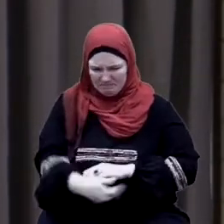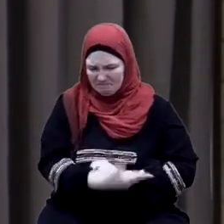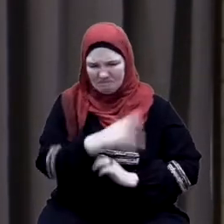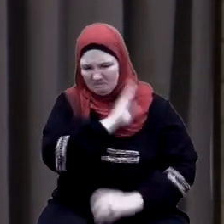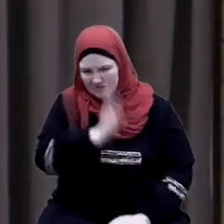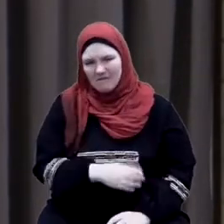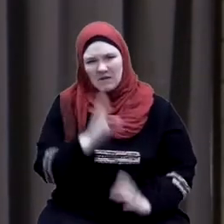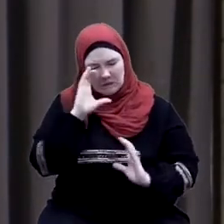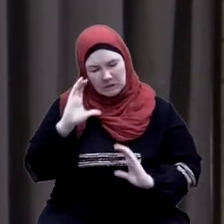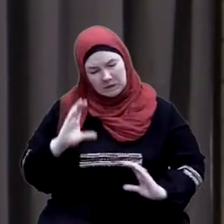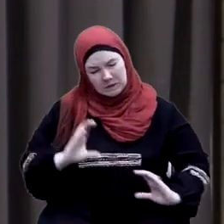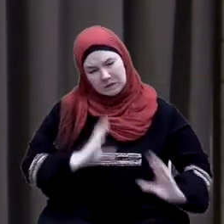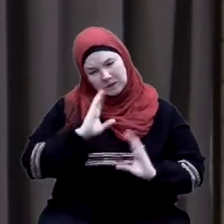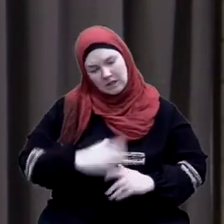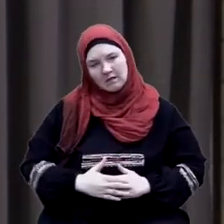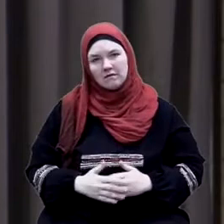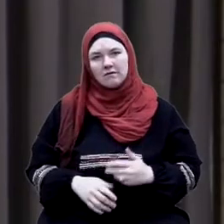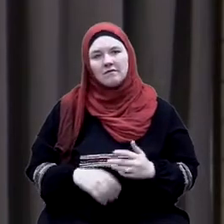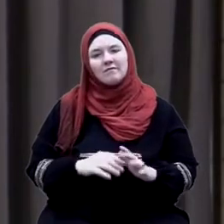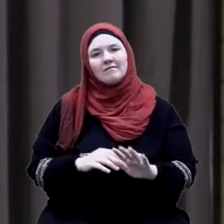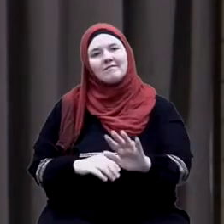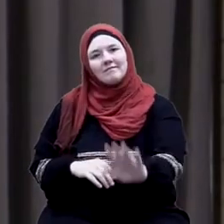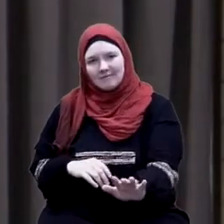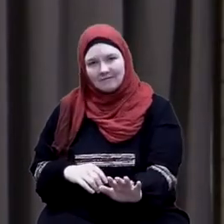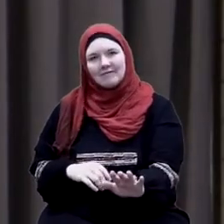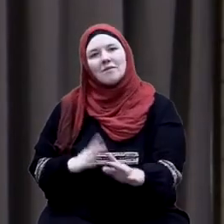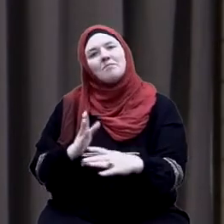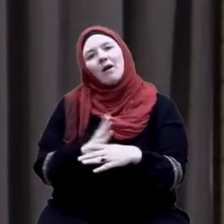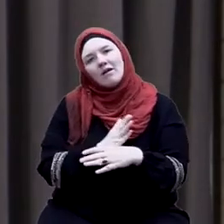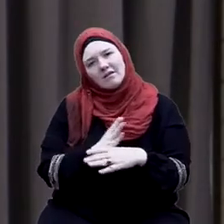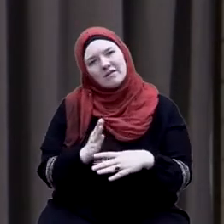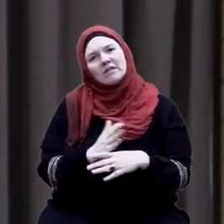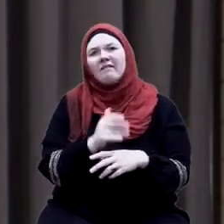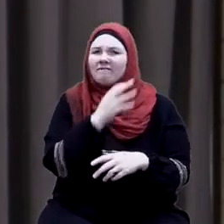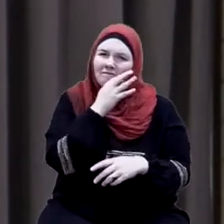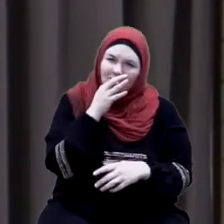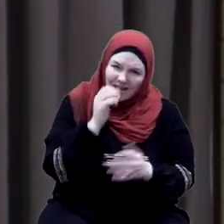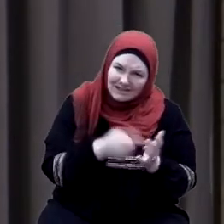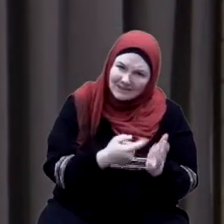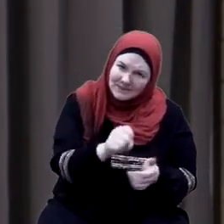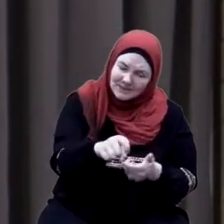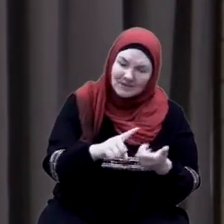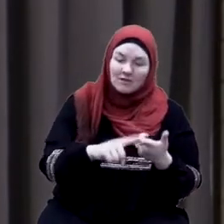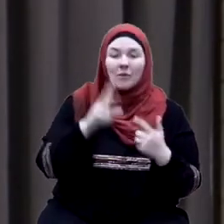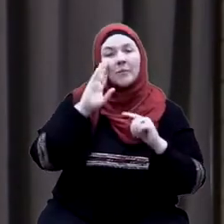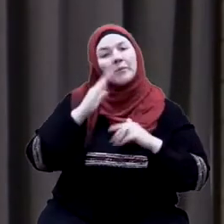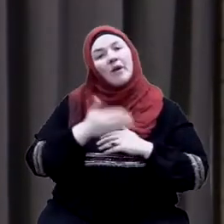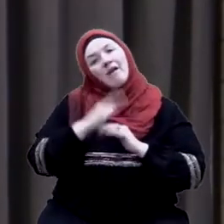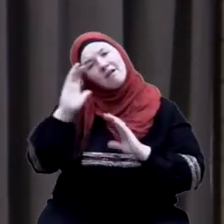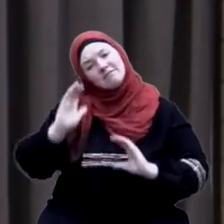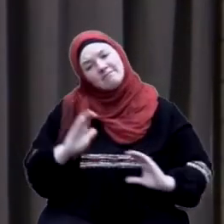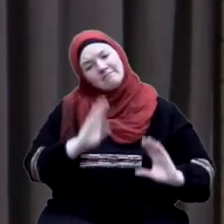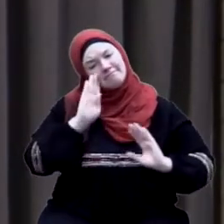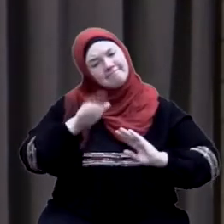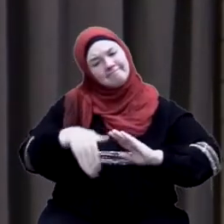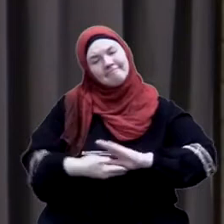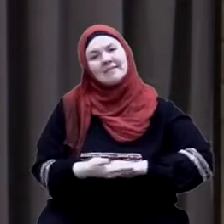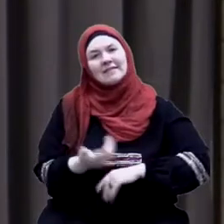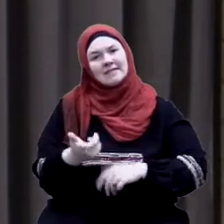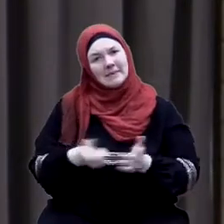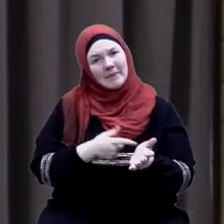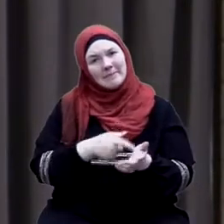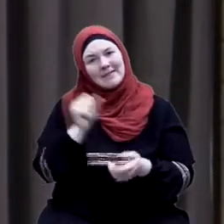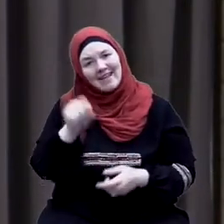means that you stick to the straight path. This is where moderation is. Moderation is